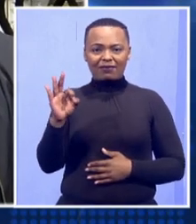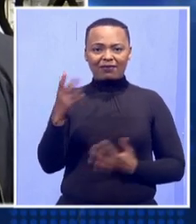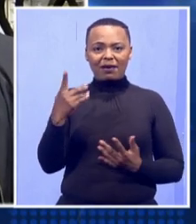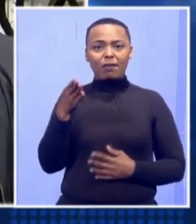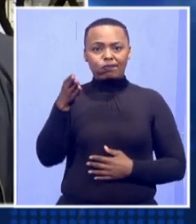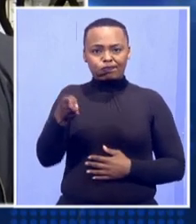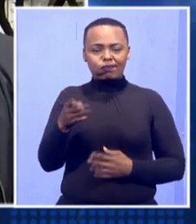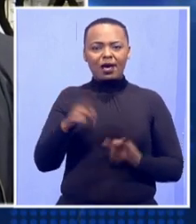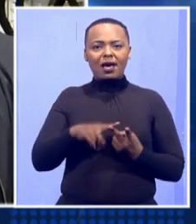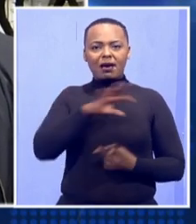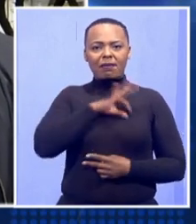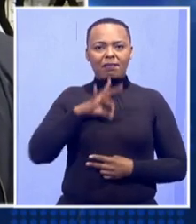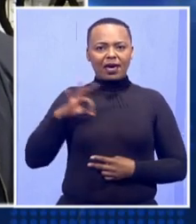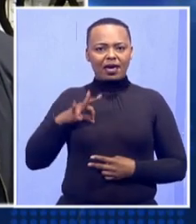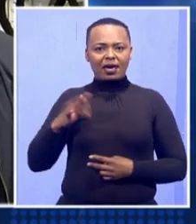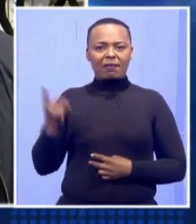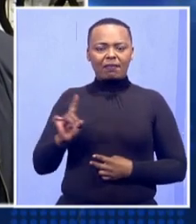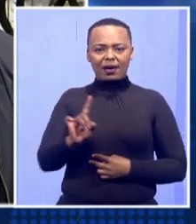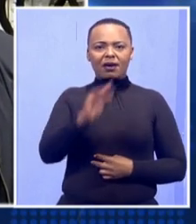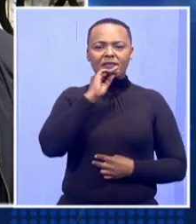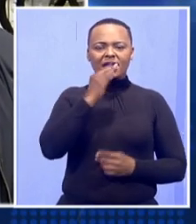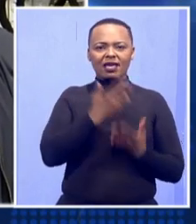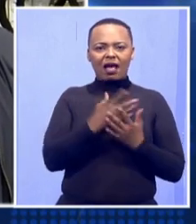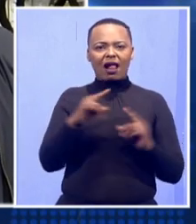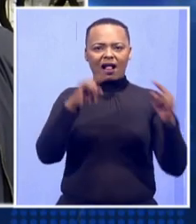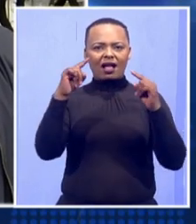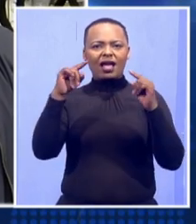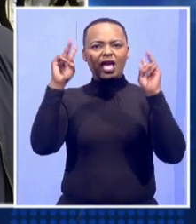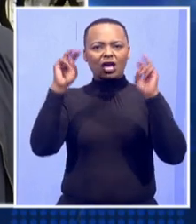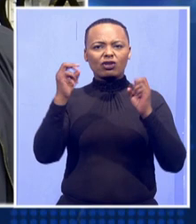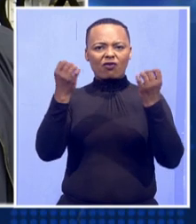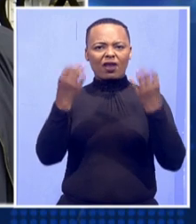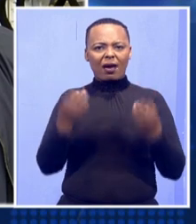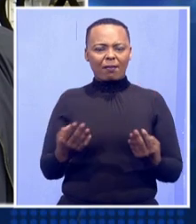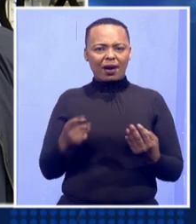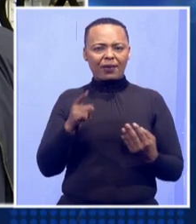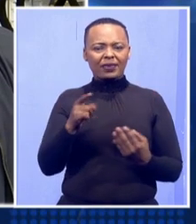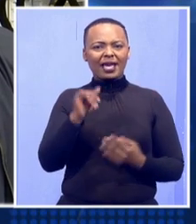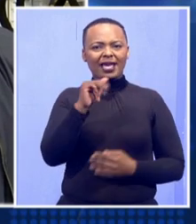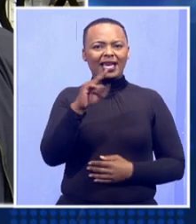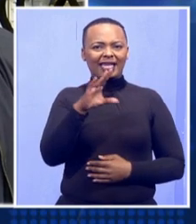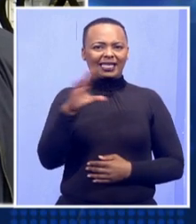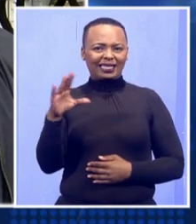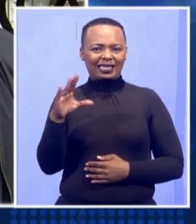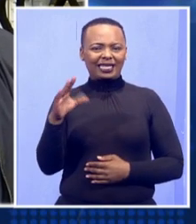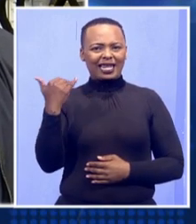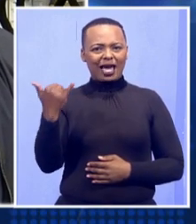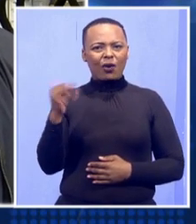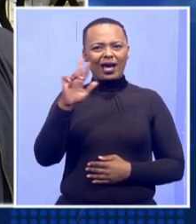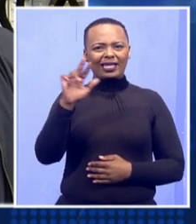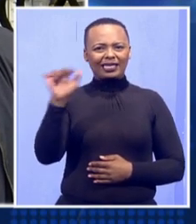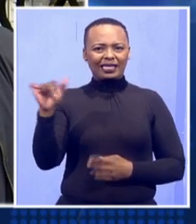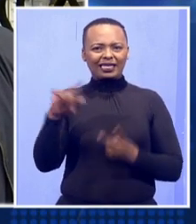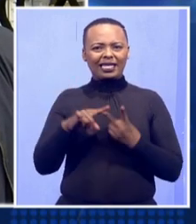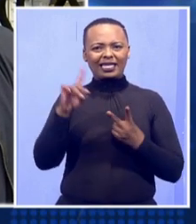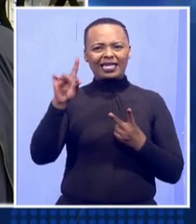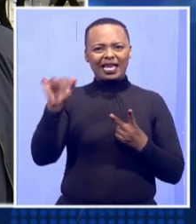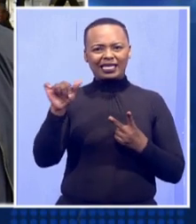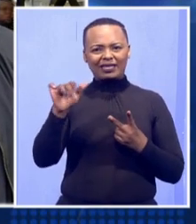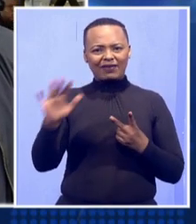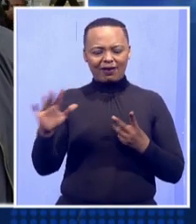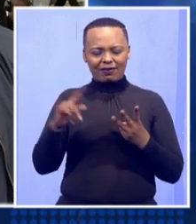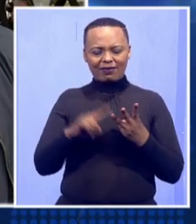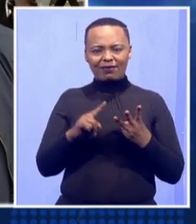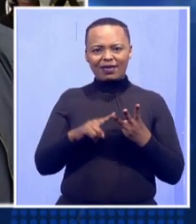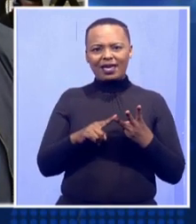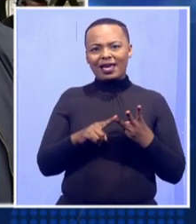a pushback just in terms of the numbers. ANC sitting at 86, DA 65, the EFF